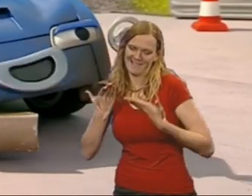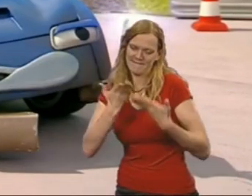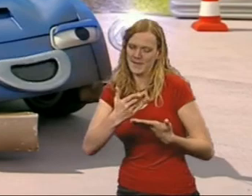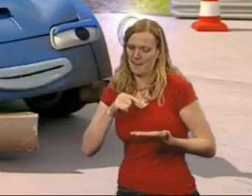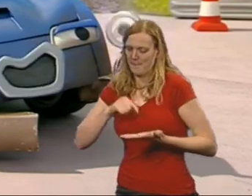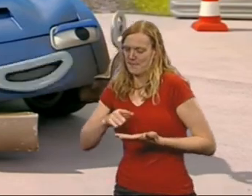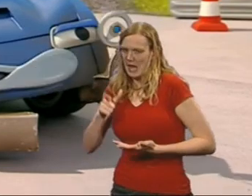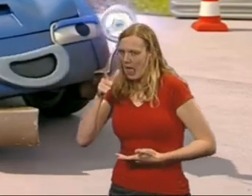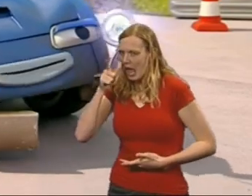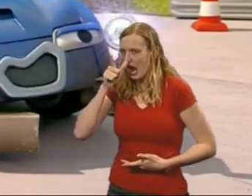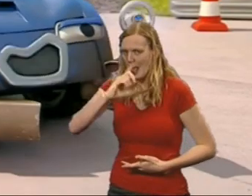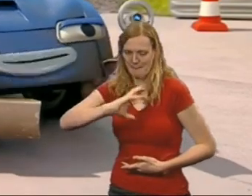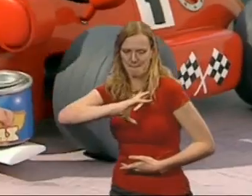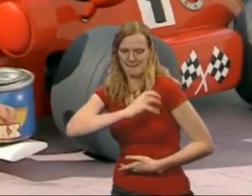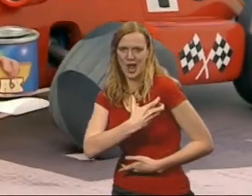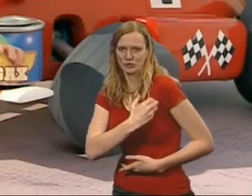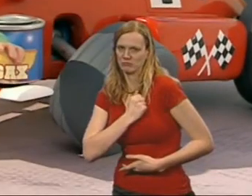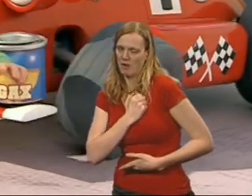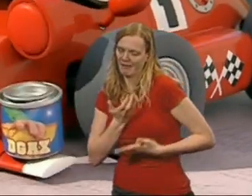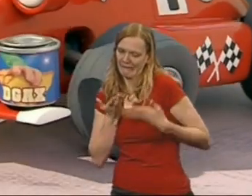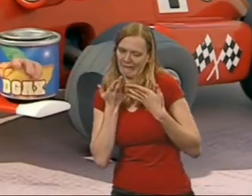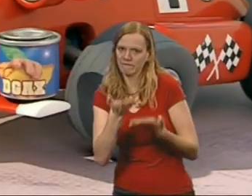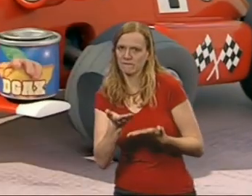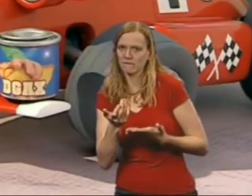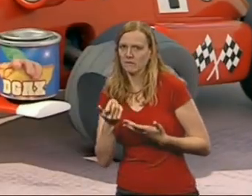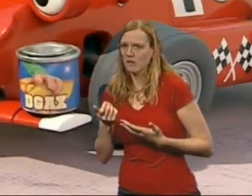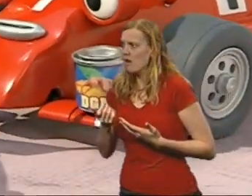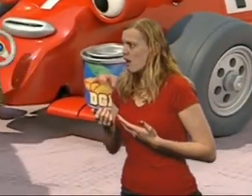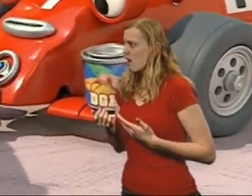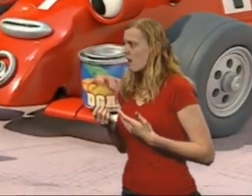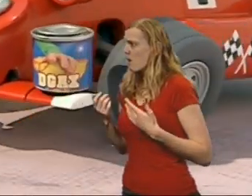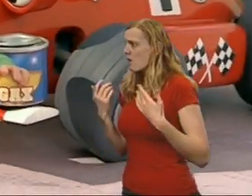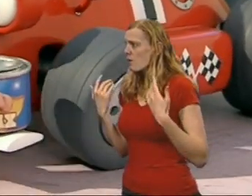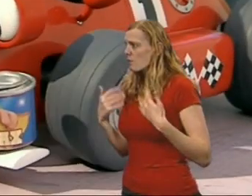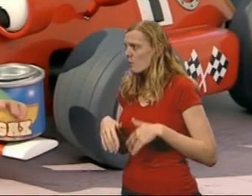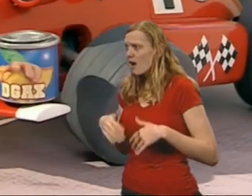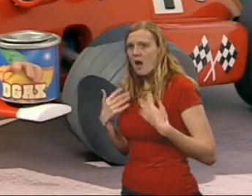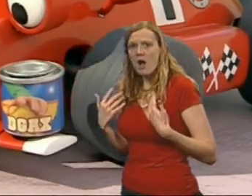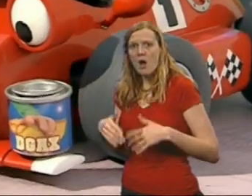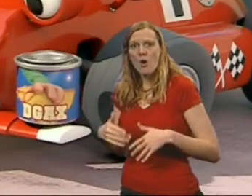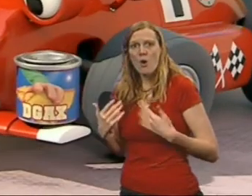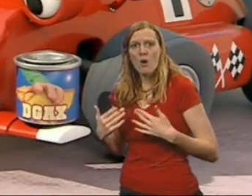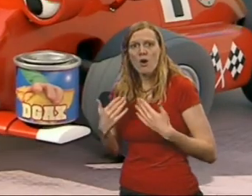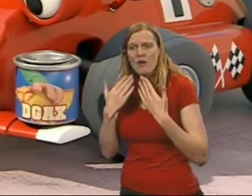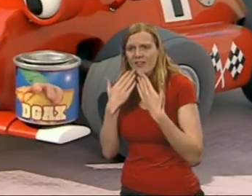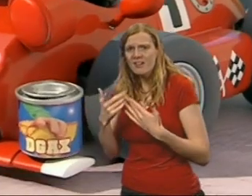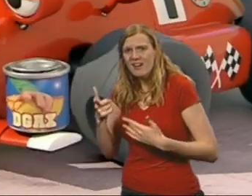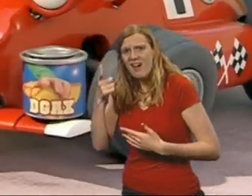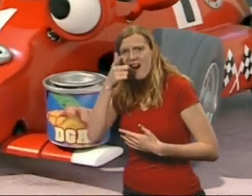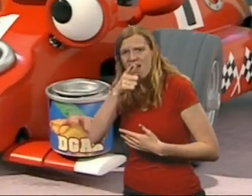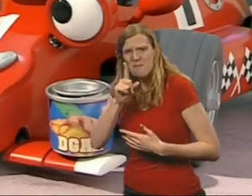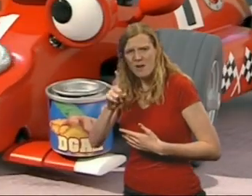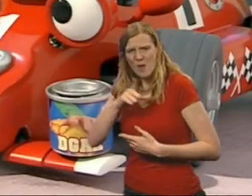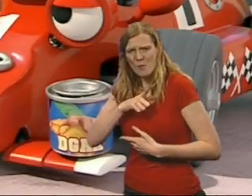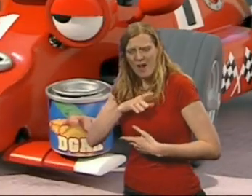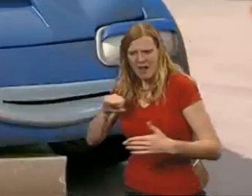this lucky badge of mine. Wow, thanks, Tin Top. But are you sure it's lucky? You do have a